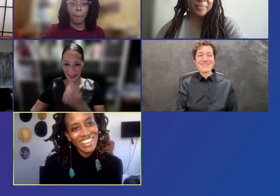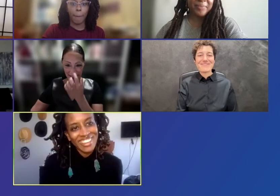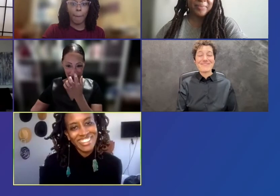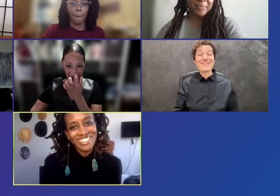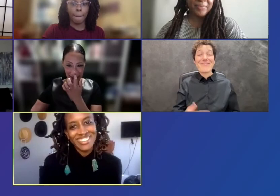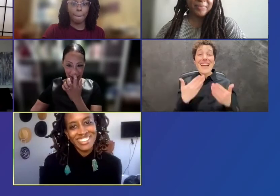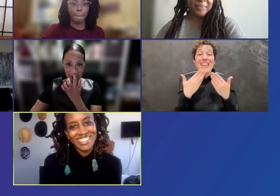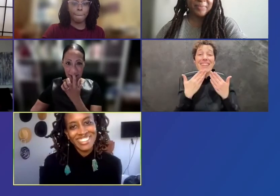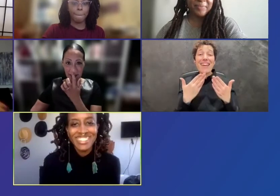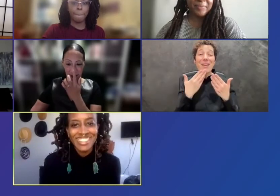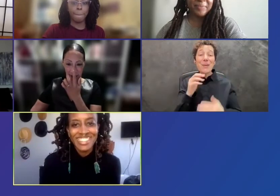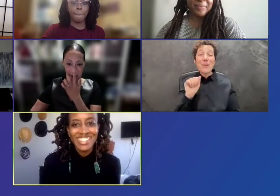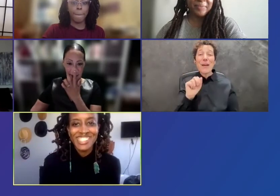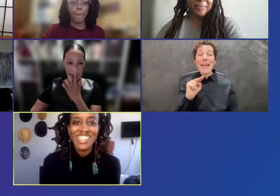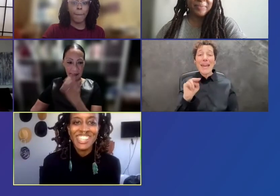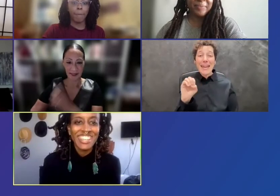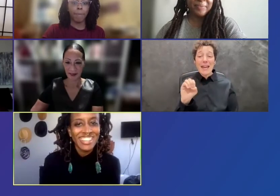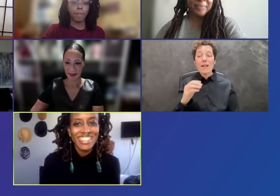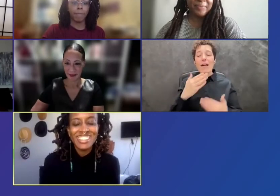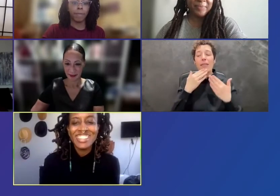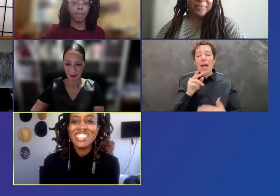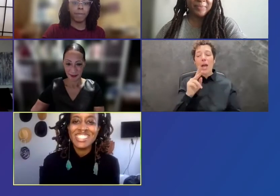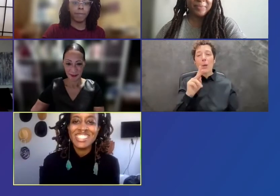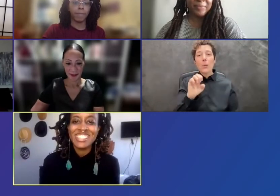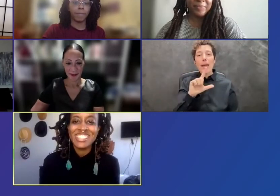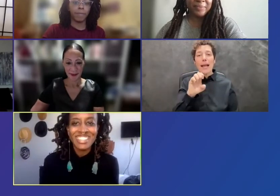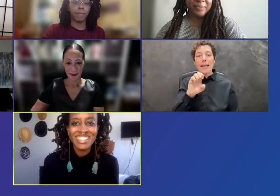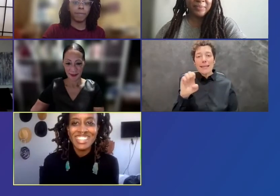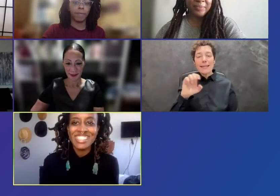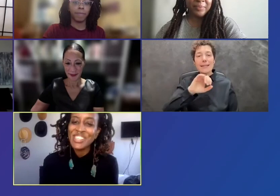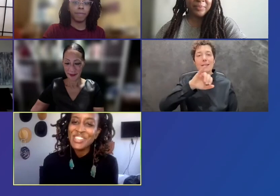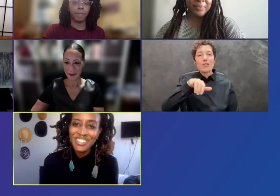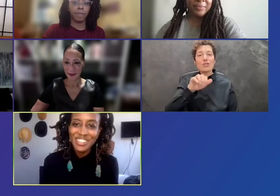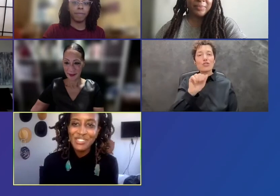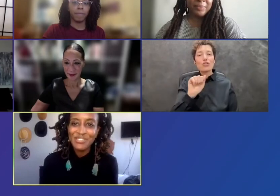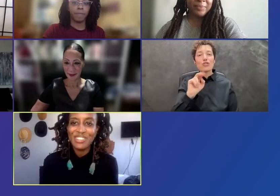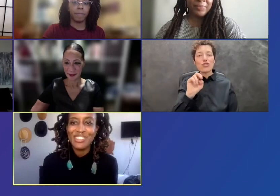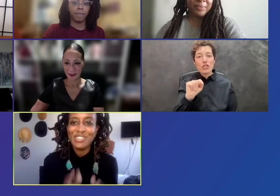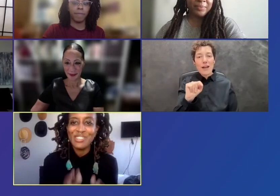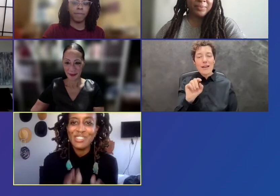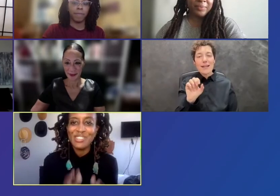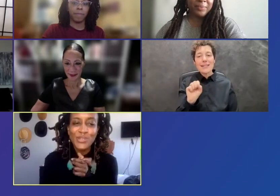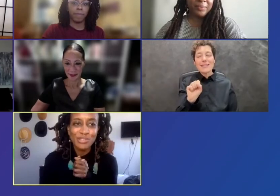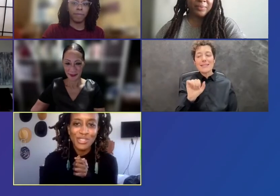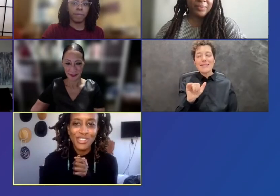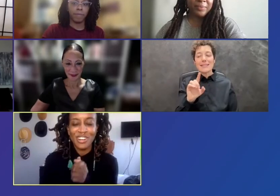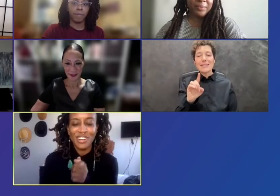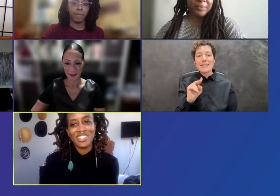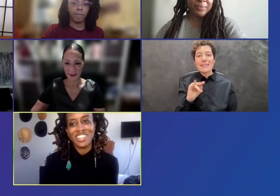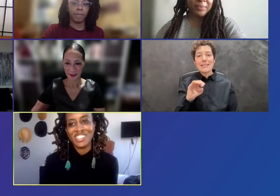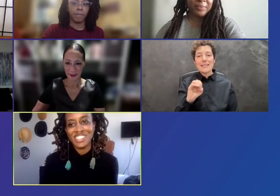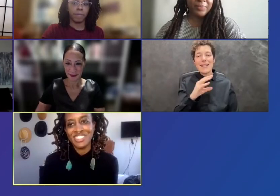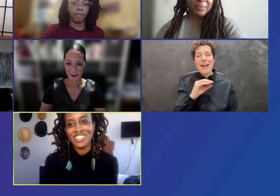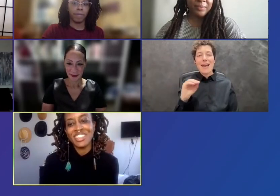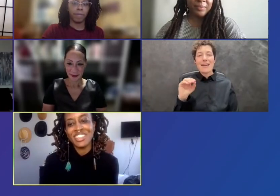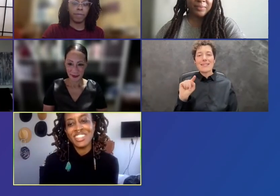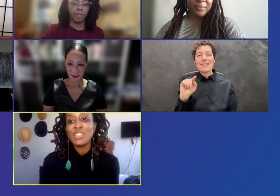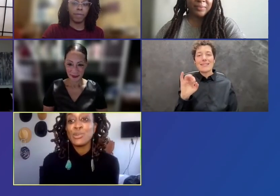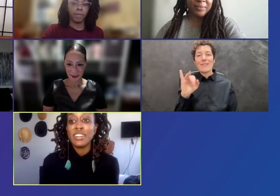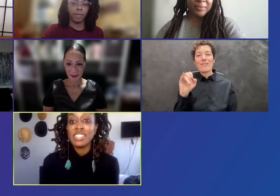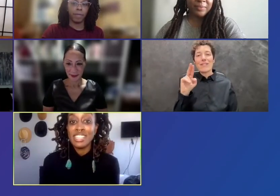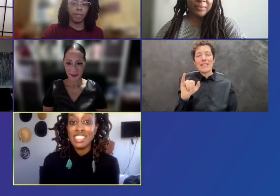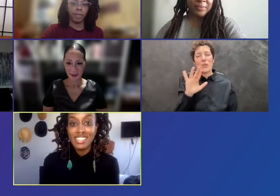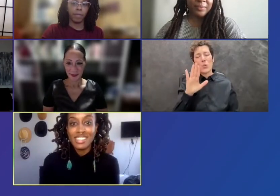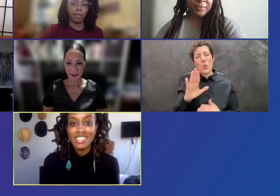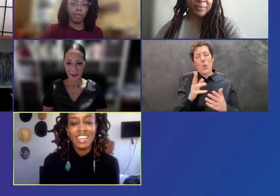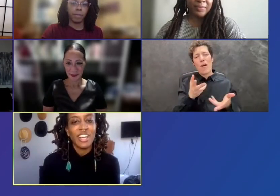Thank you, Anne, Kellee, Janet, Sydnie, and Tiffany for this beautiful conversation. To